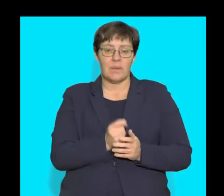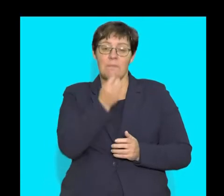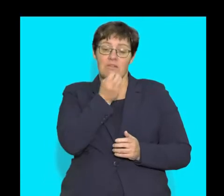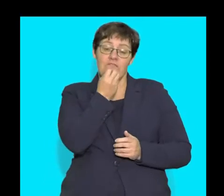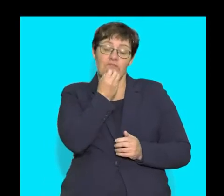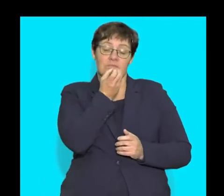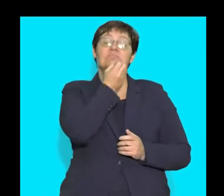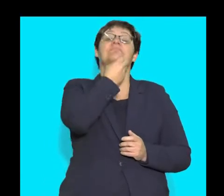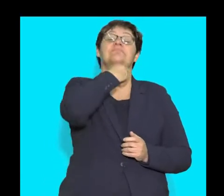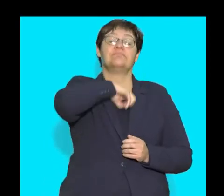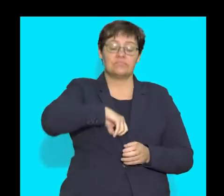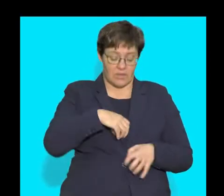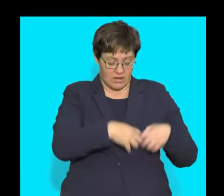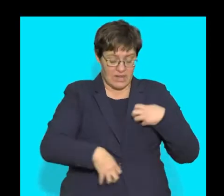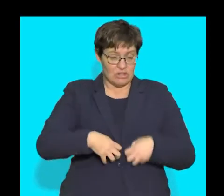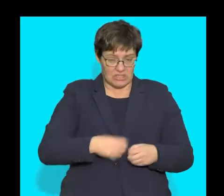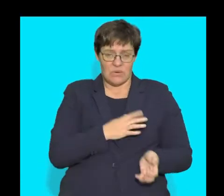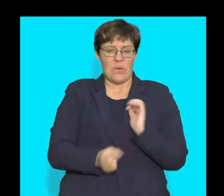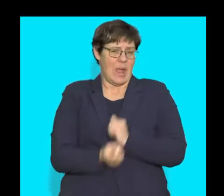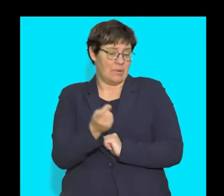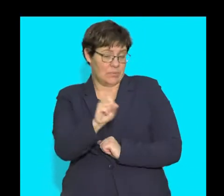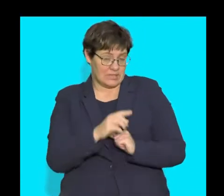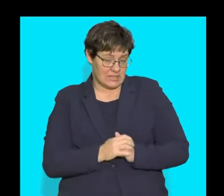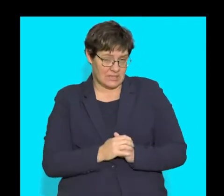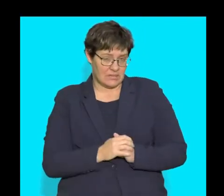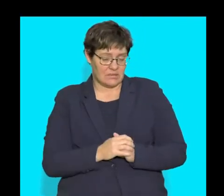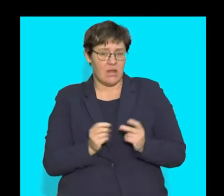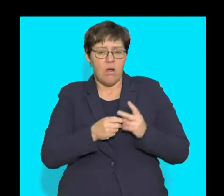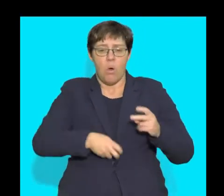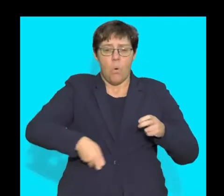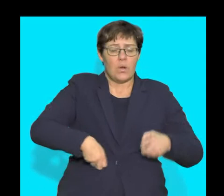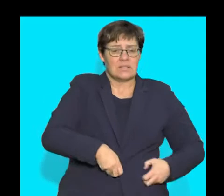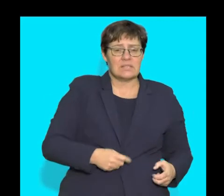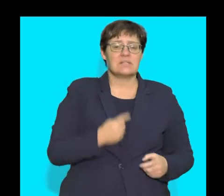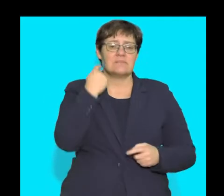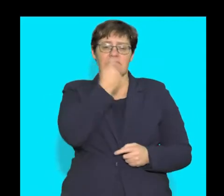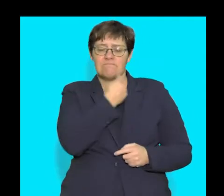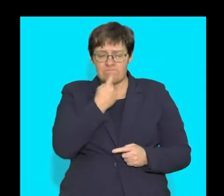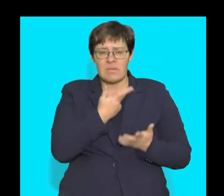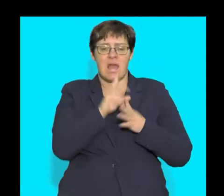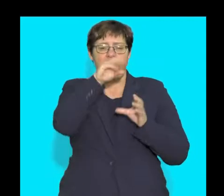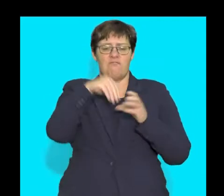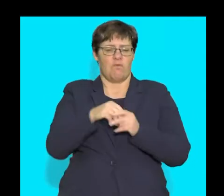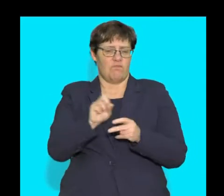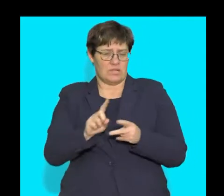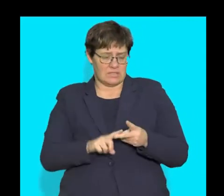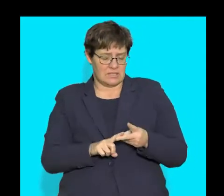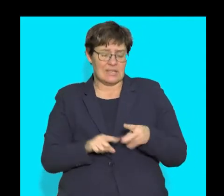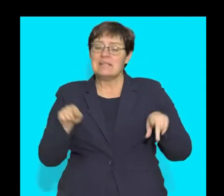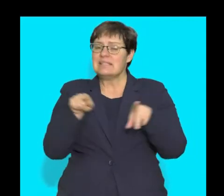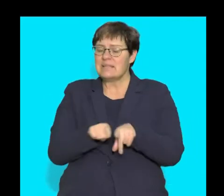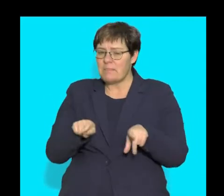is important. Again, it's important that we look at the organs, both the important parts of the digestive system as well as